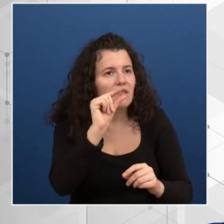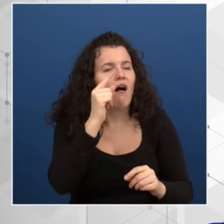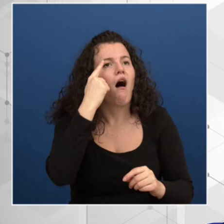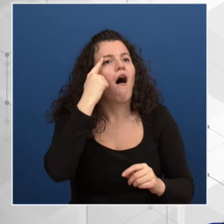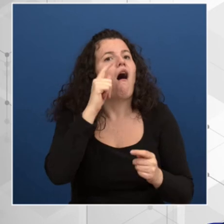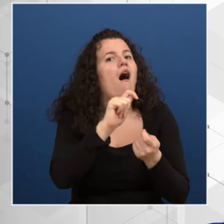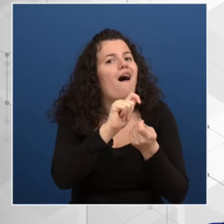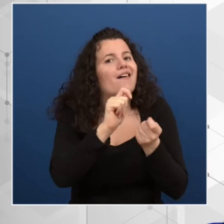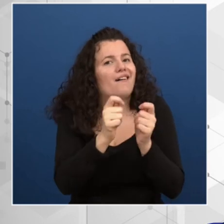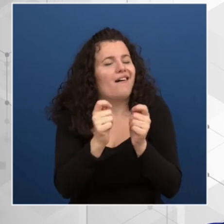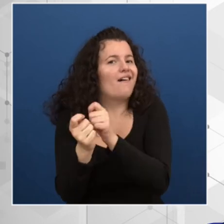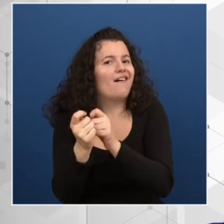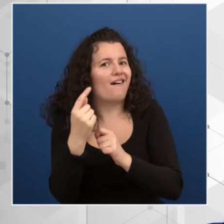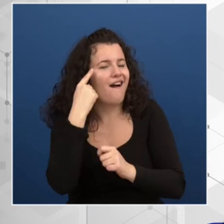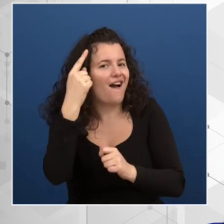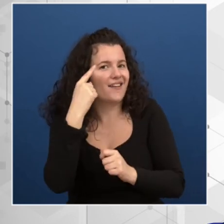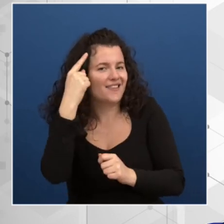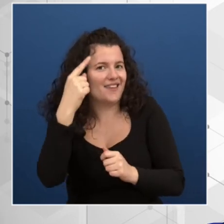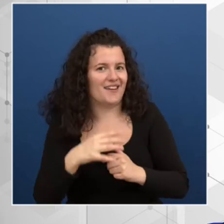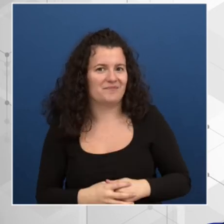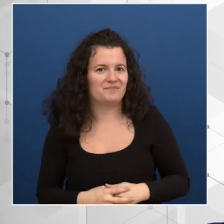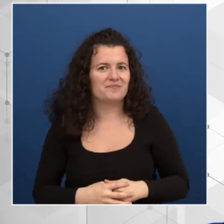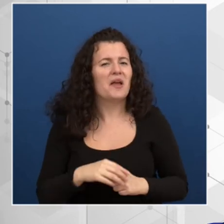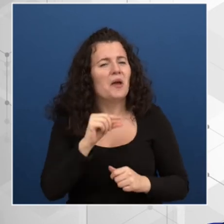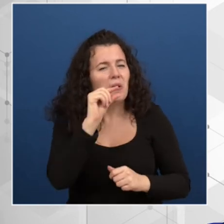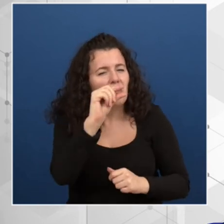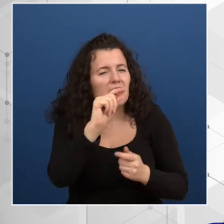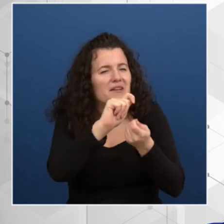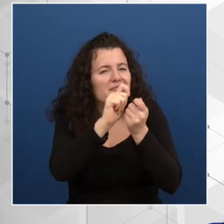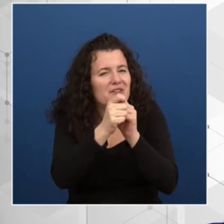make a difference. Little by little, we can each try and do more.